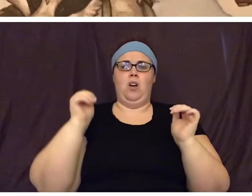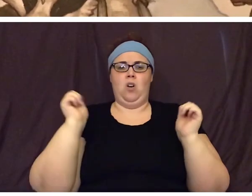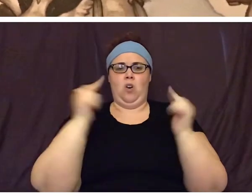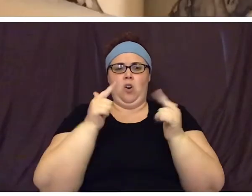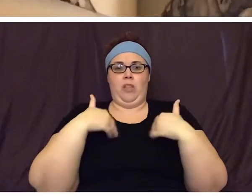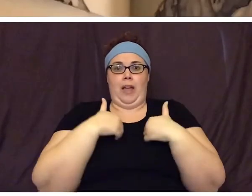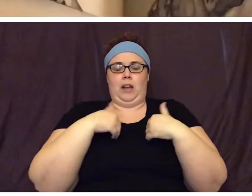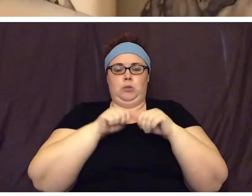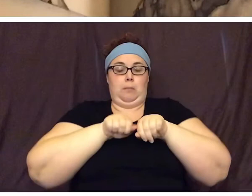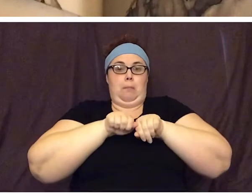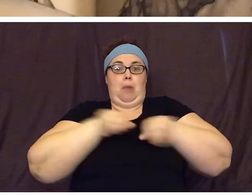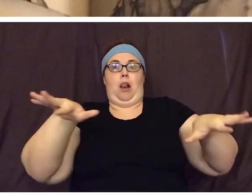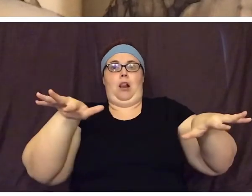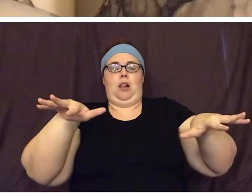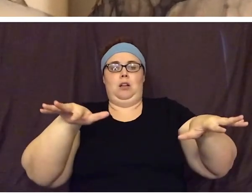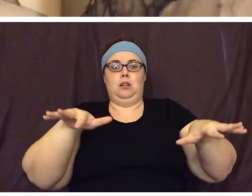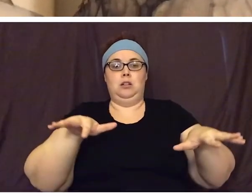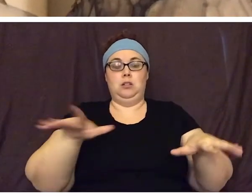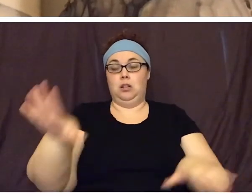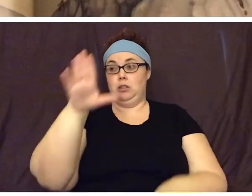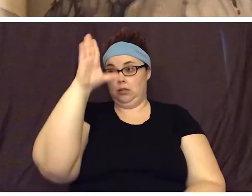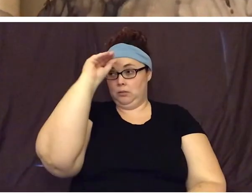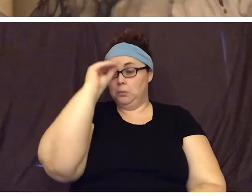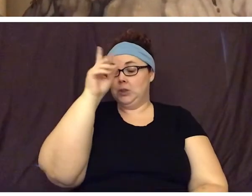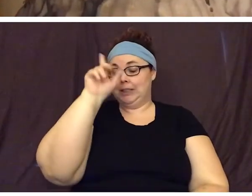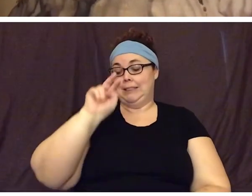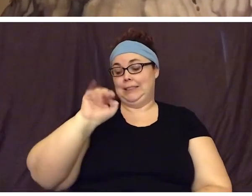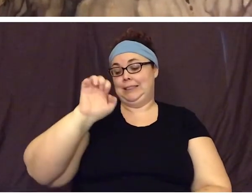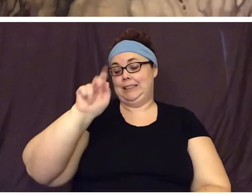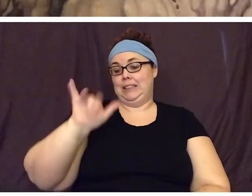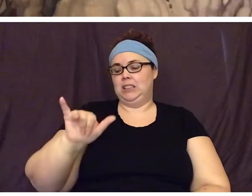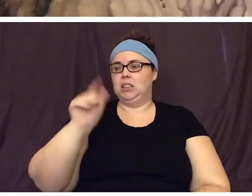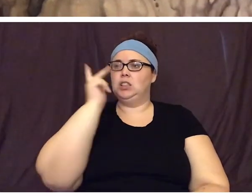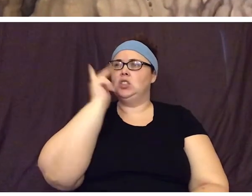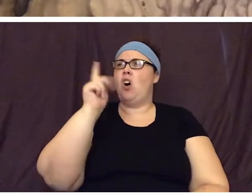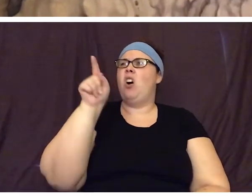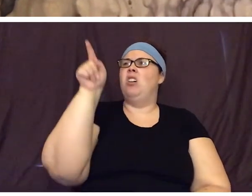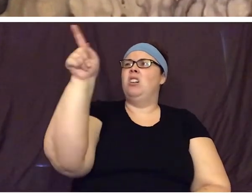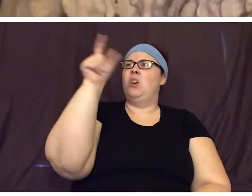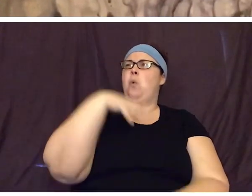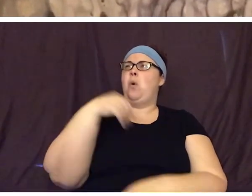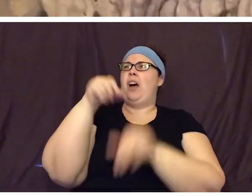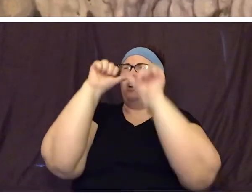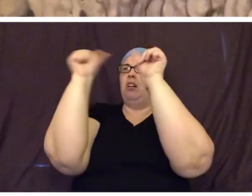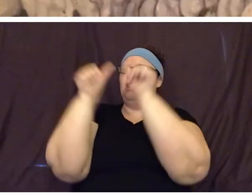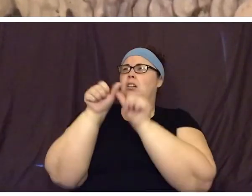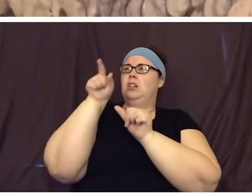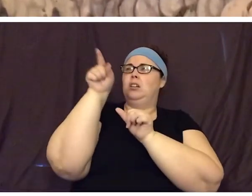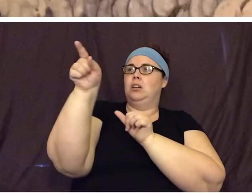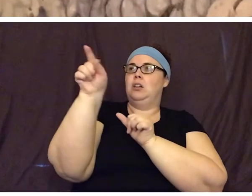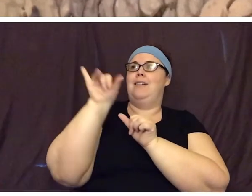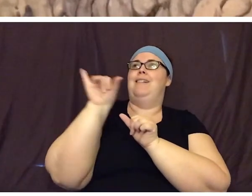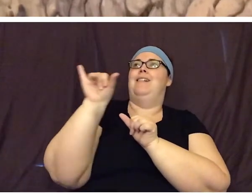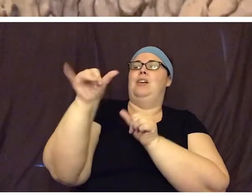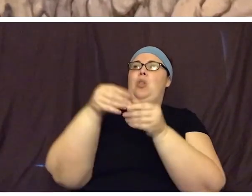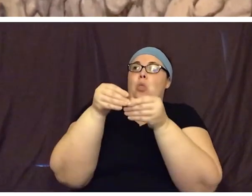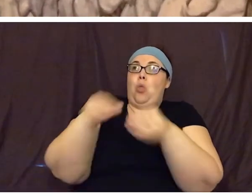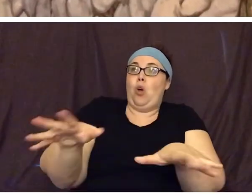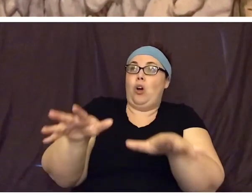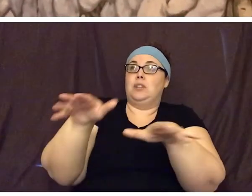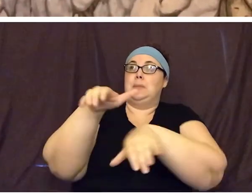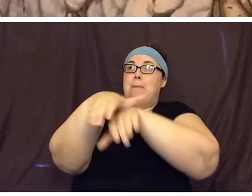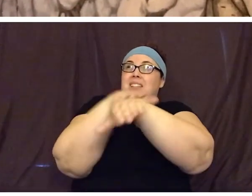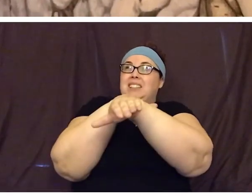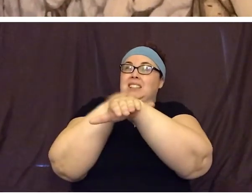directions. On his way home, Nicky saw a white shape in the distance. It was the lost mitten